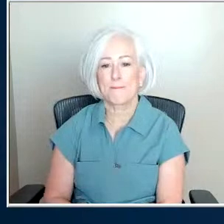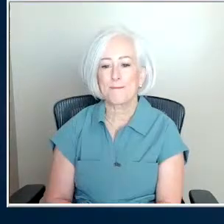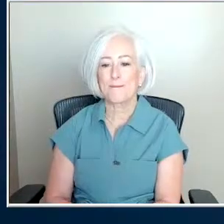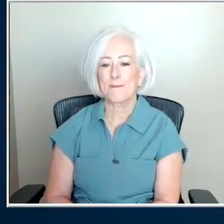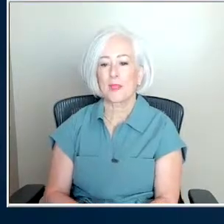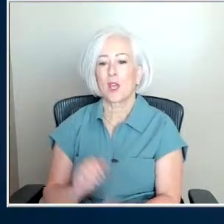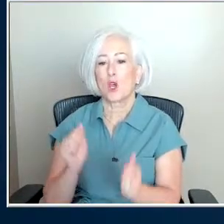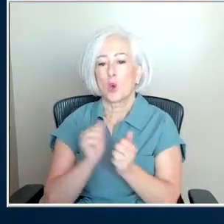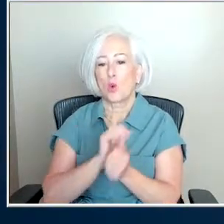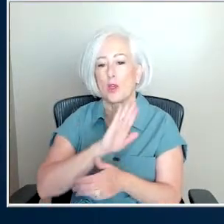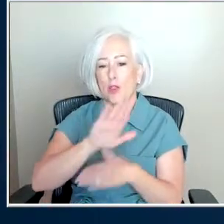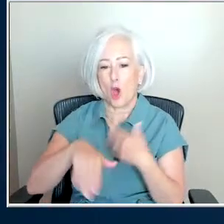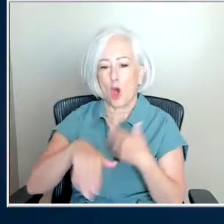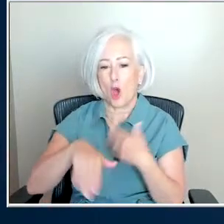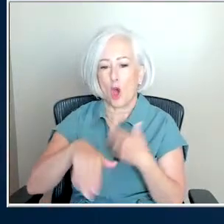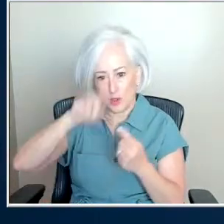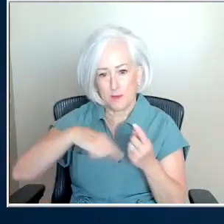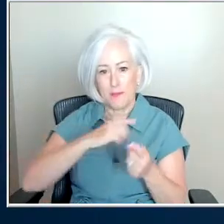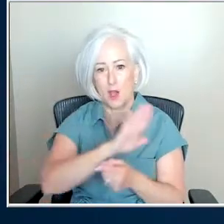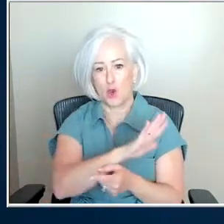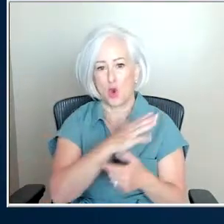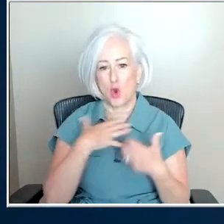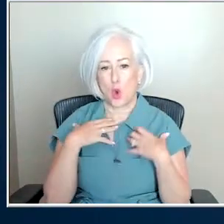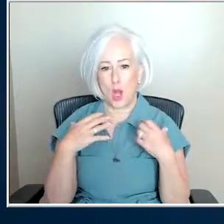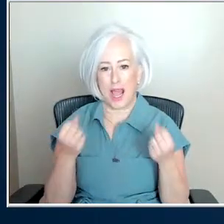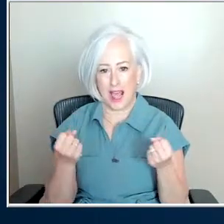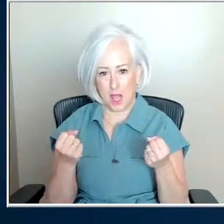we've learned about Kaleigh's health after